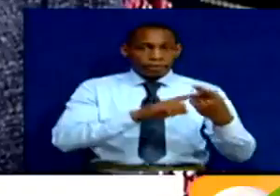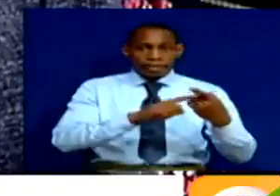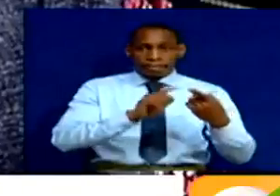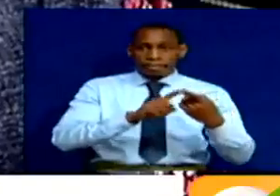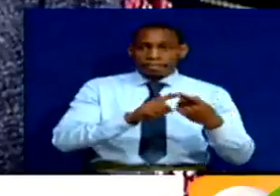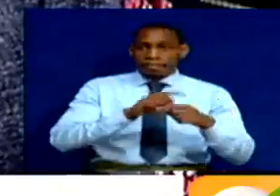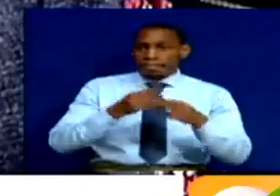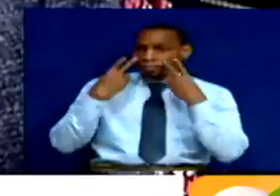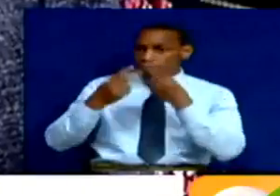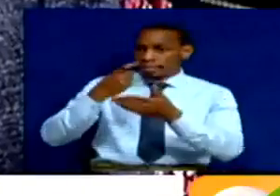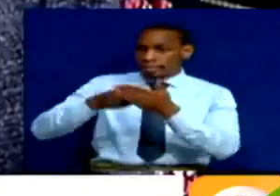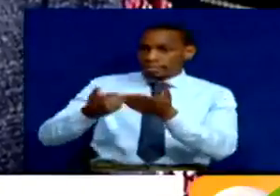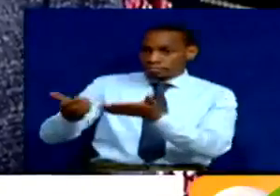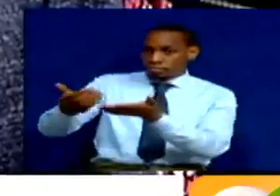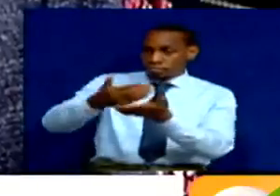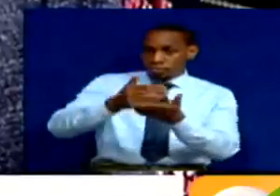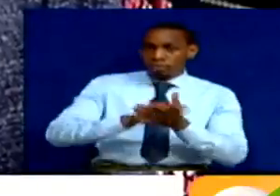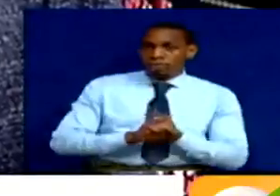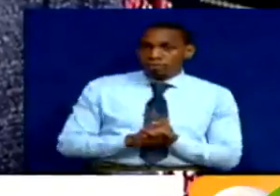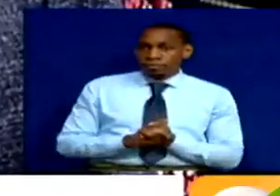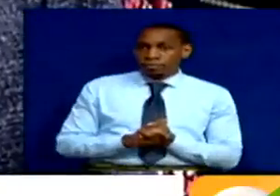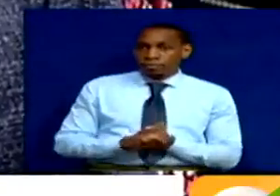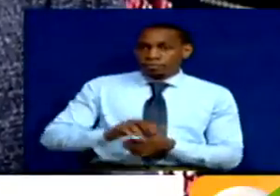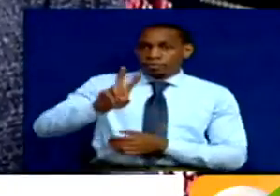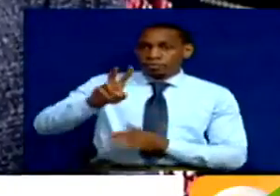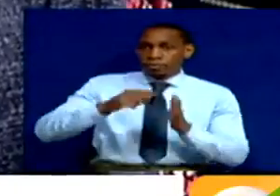revenue projections that are projected of close to